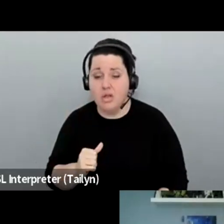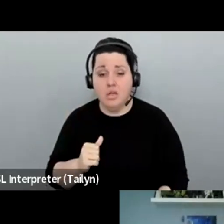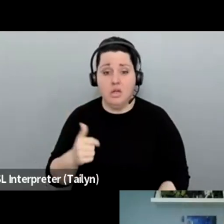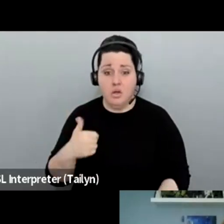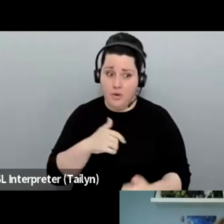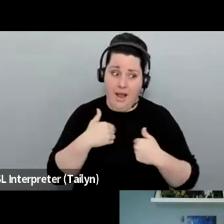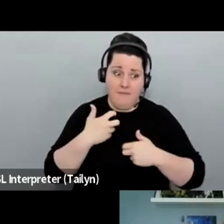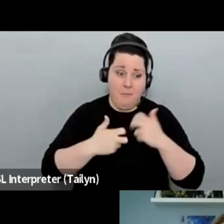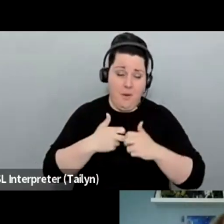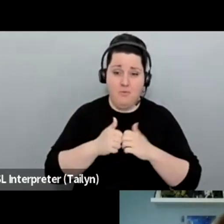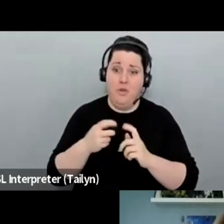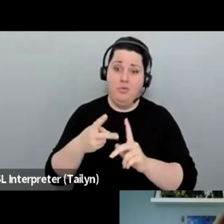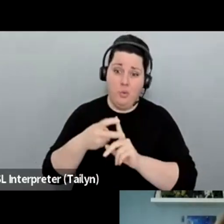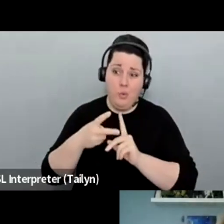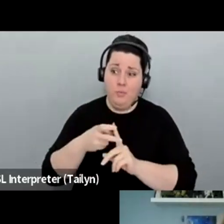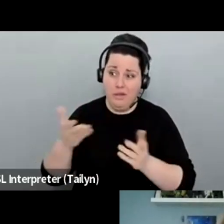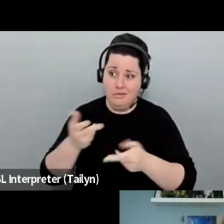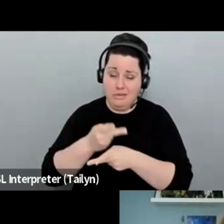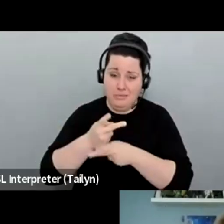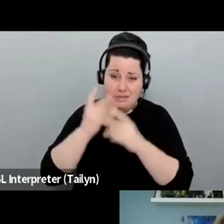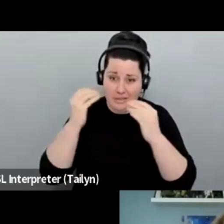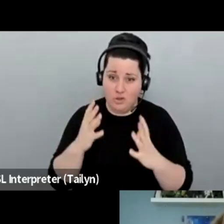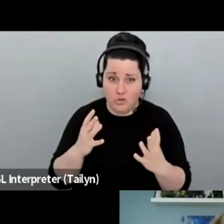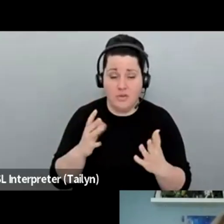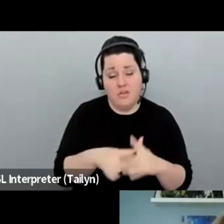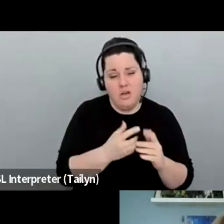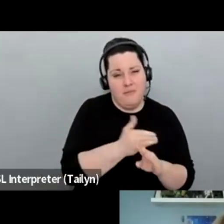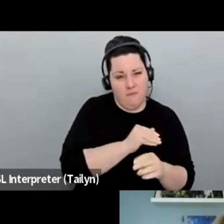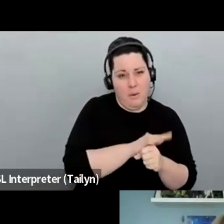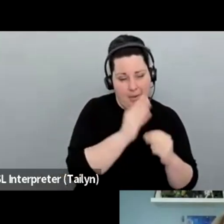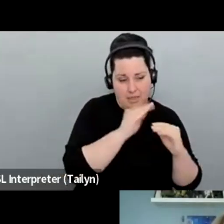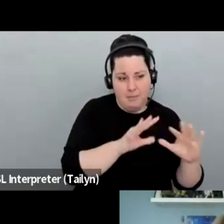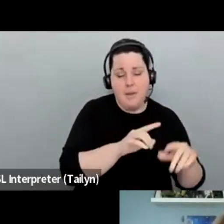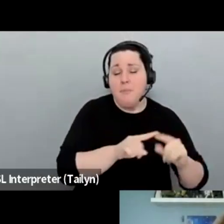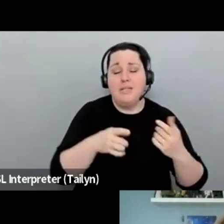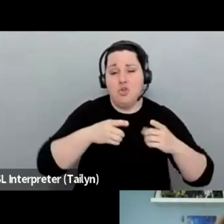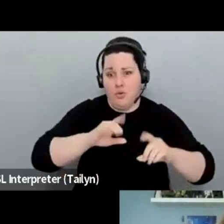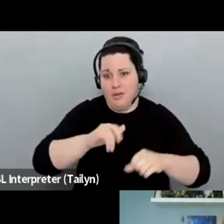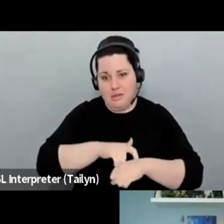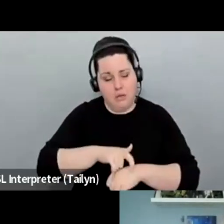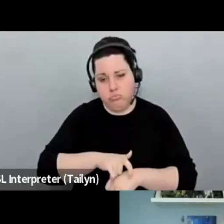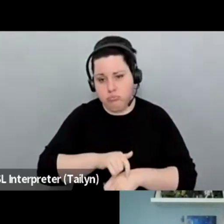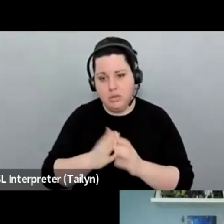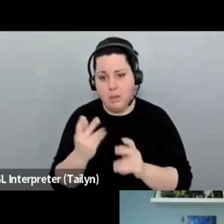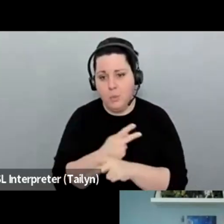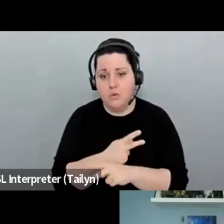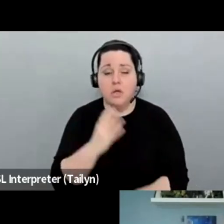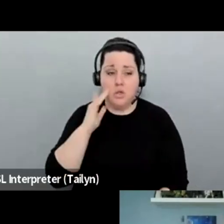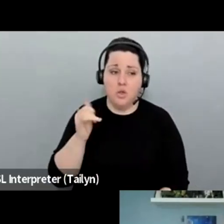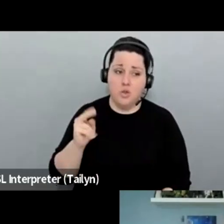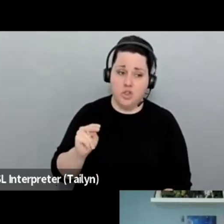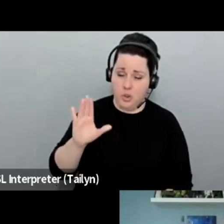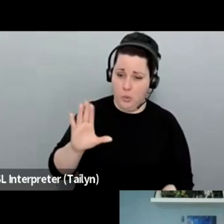and retention that really had started before the pandemic, but were certainly exacerbated during that time. I know Jen's